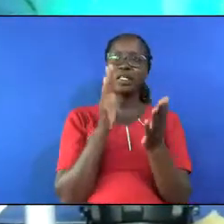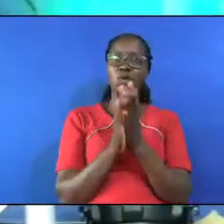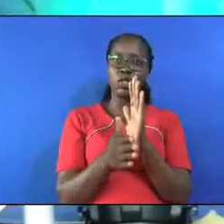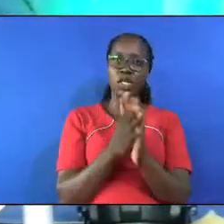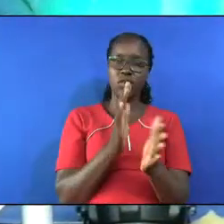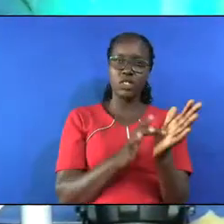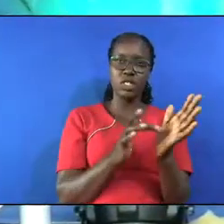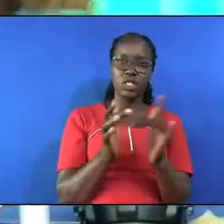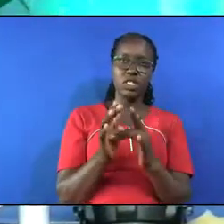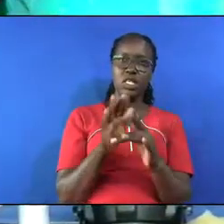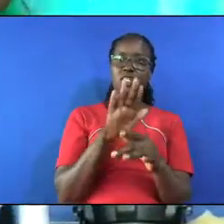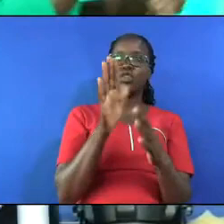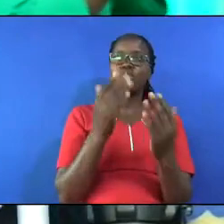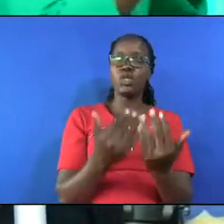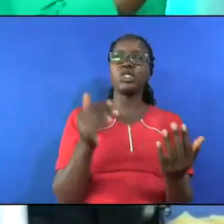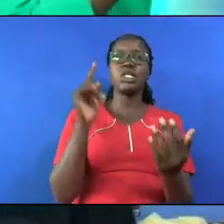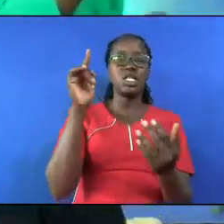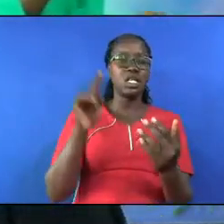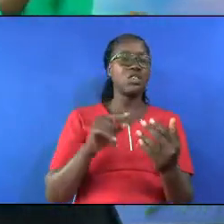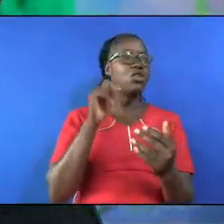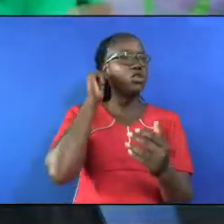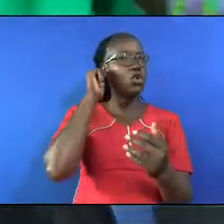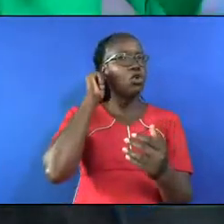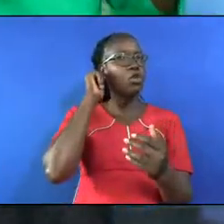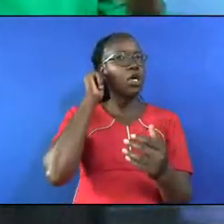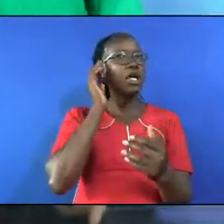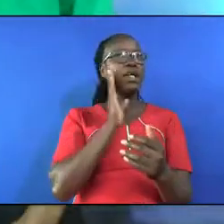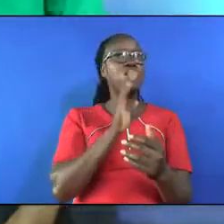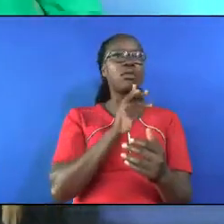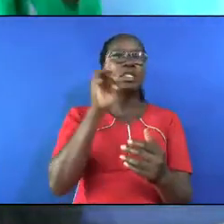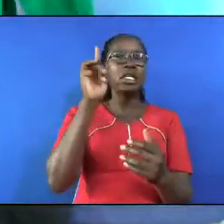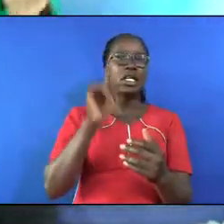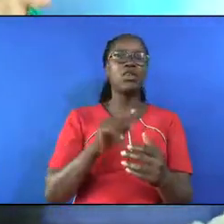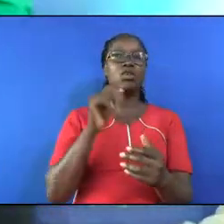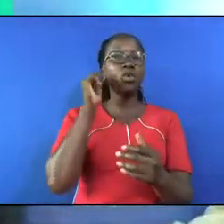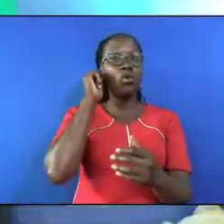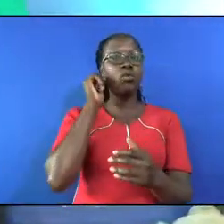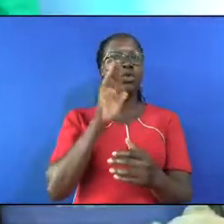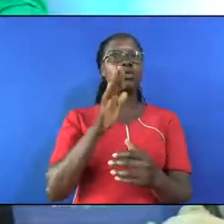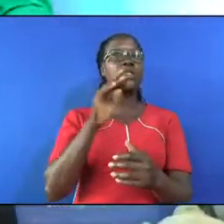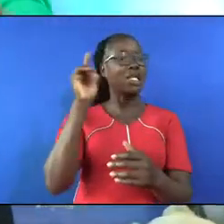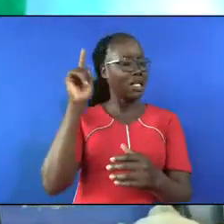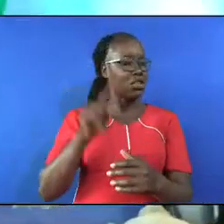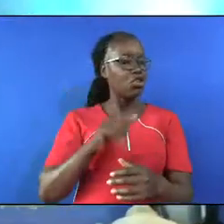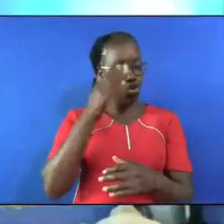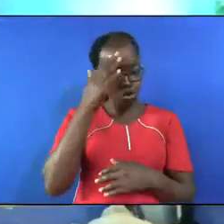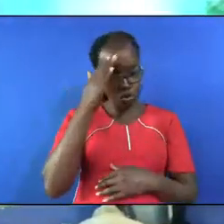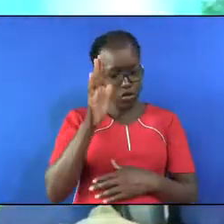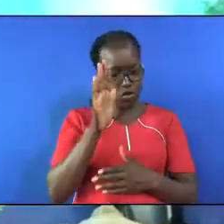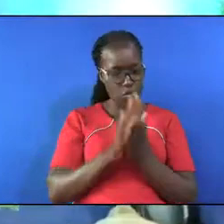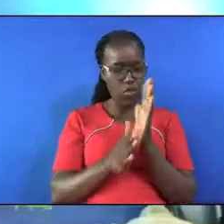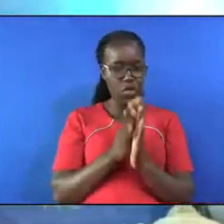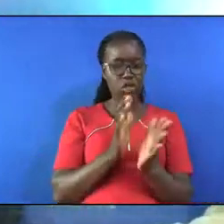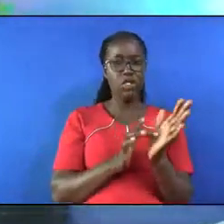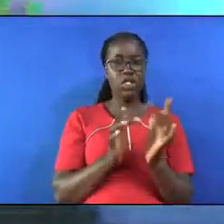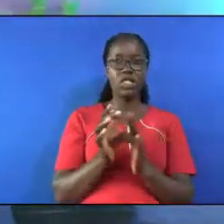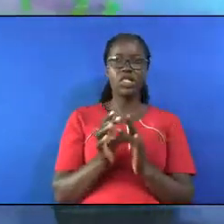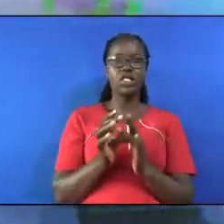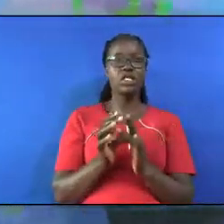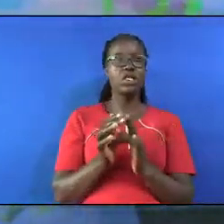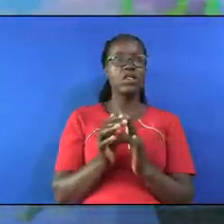without Jesus. Your children cannot obey their parents. They cannot obey you. They cannot honor you without Jesus.